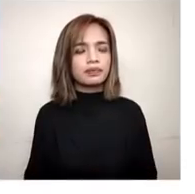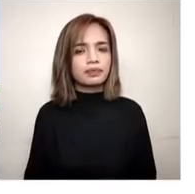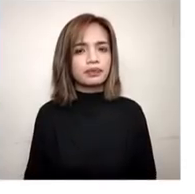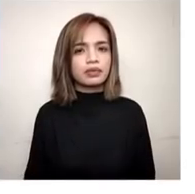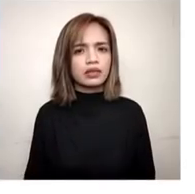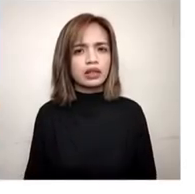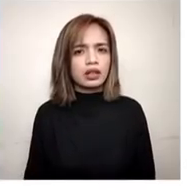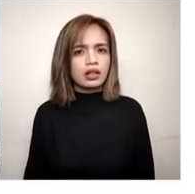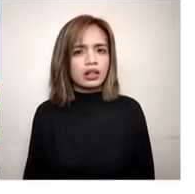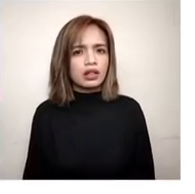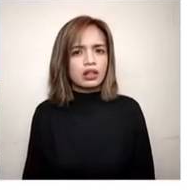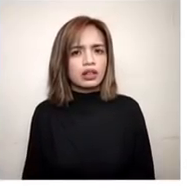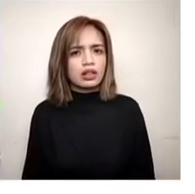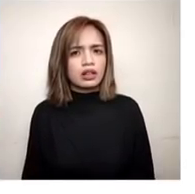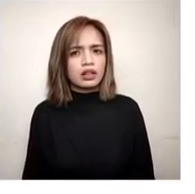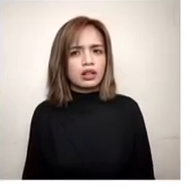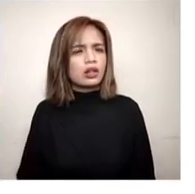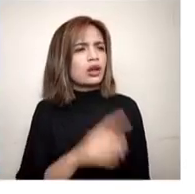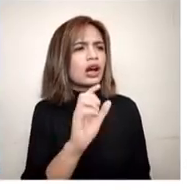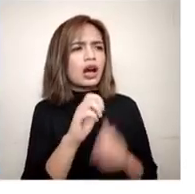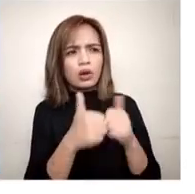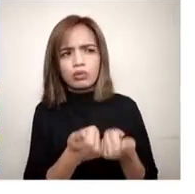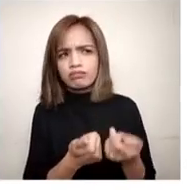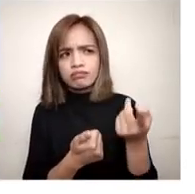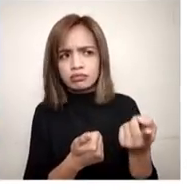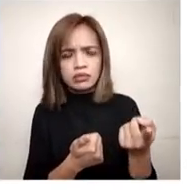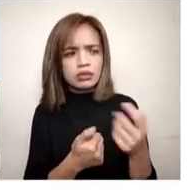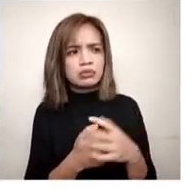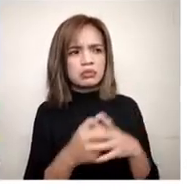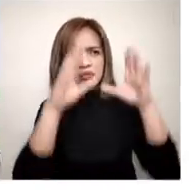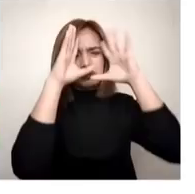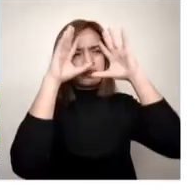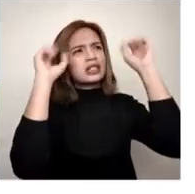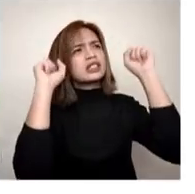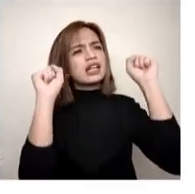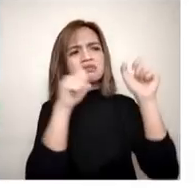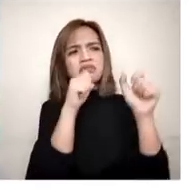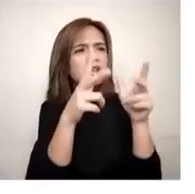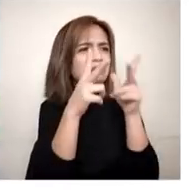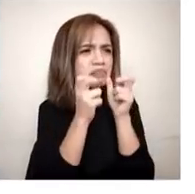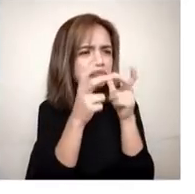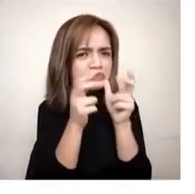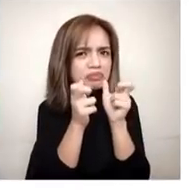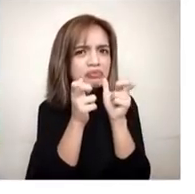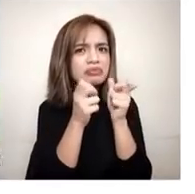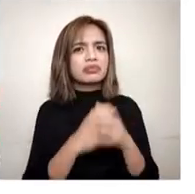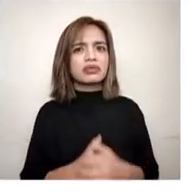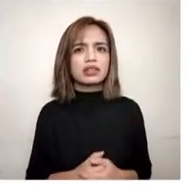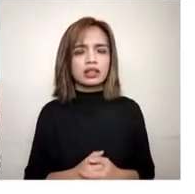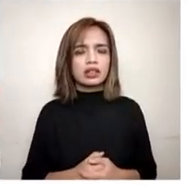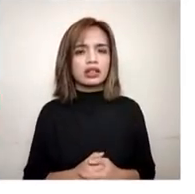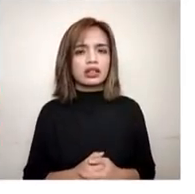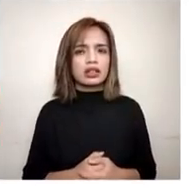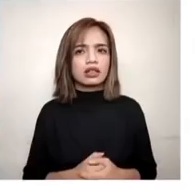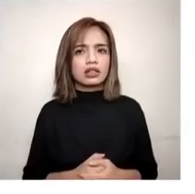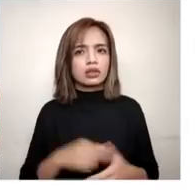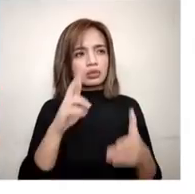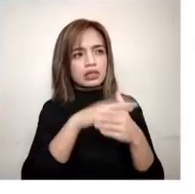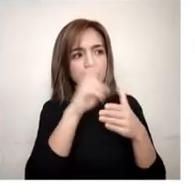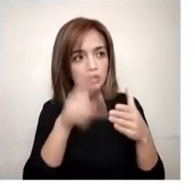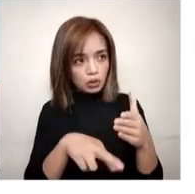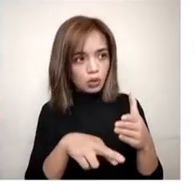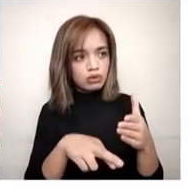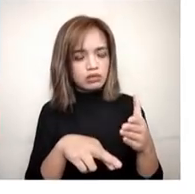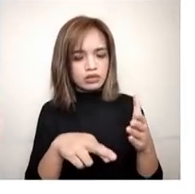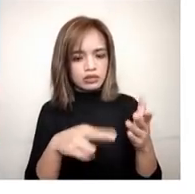How are you guys doing at this point? The president not heeding your call, the preliminary results being